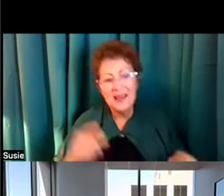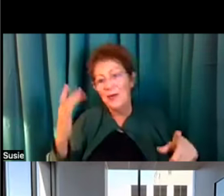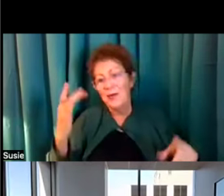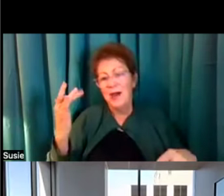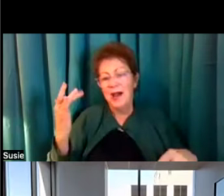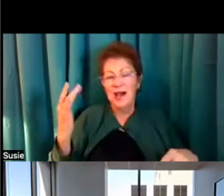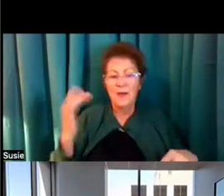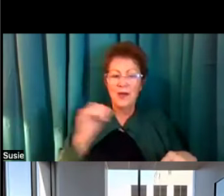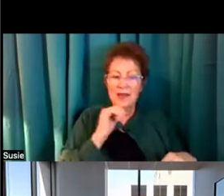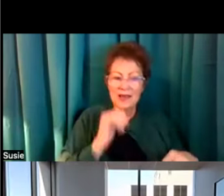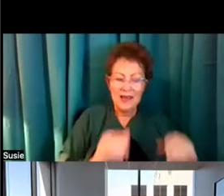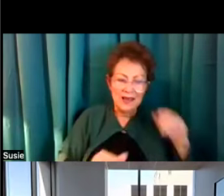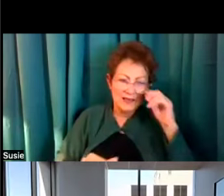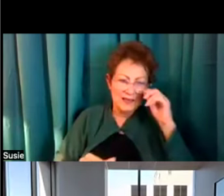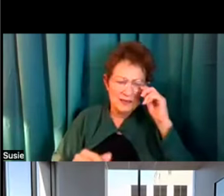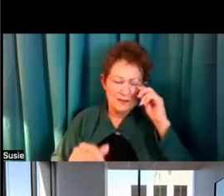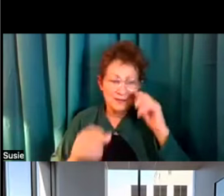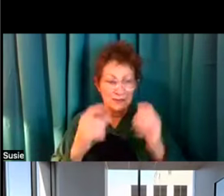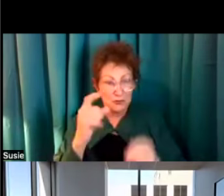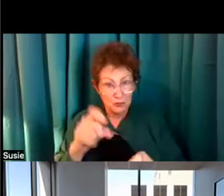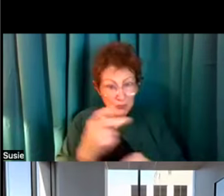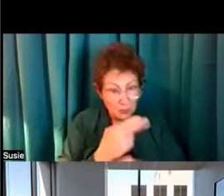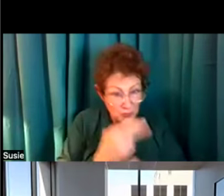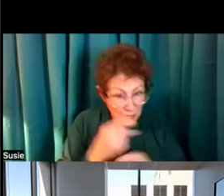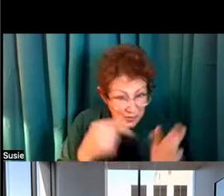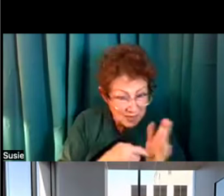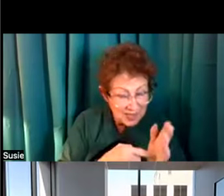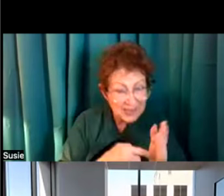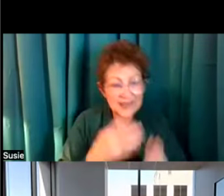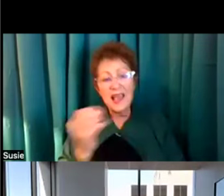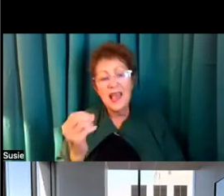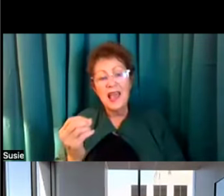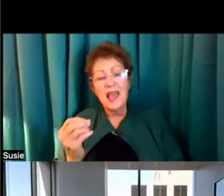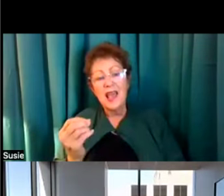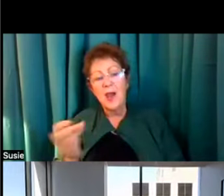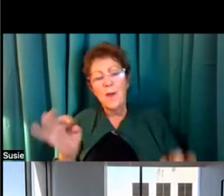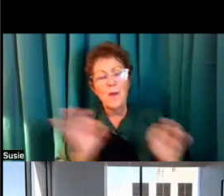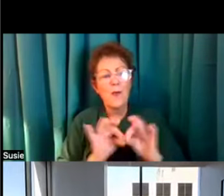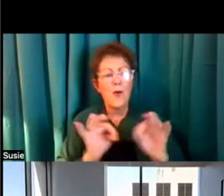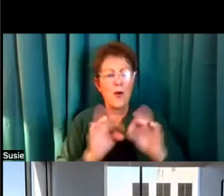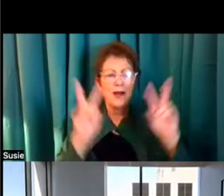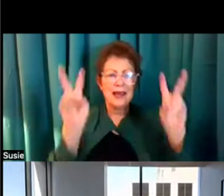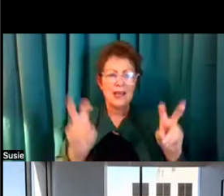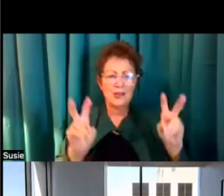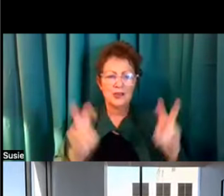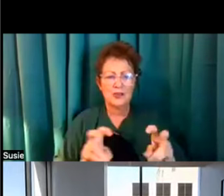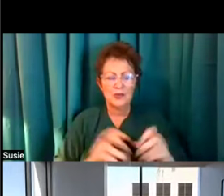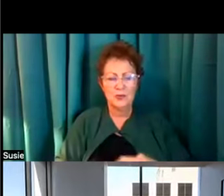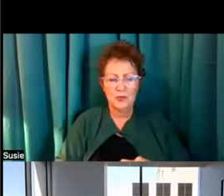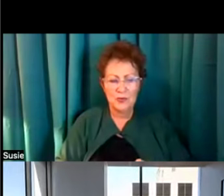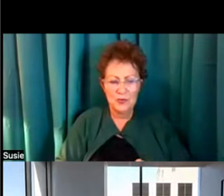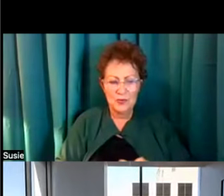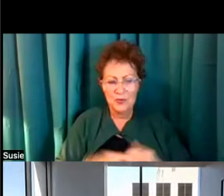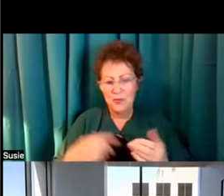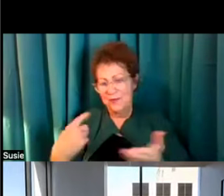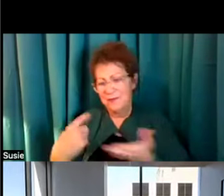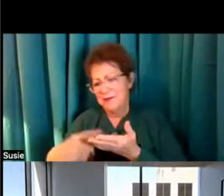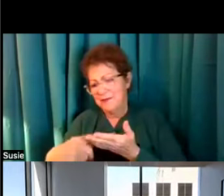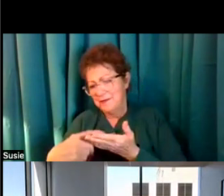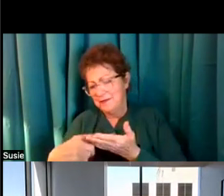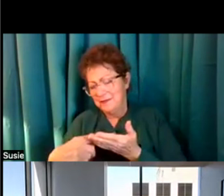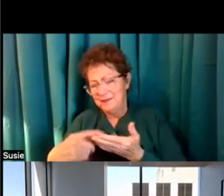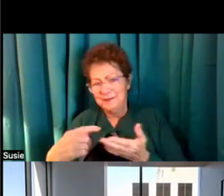not should you use a hybrid or tandem structure, and what are kind of key issues and pitfalls to solve for, which we've been flagging